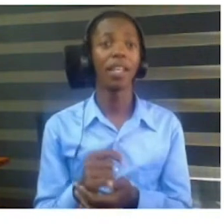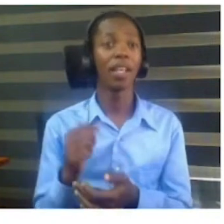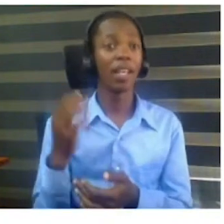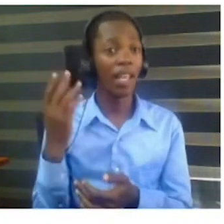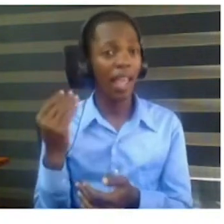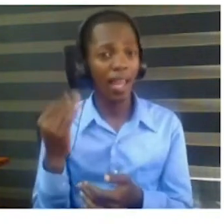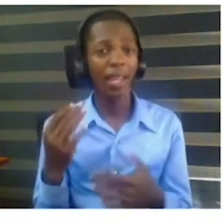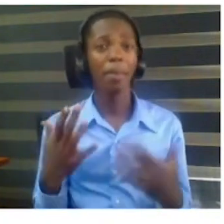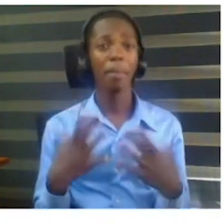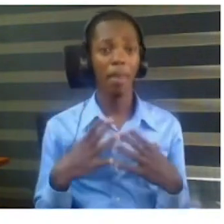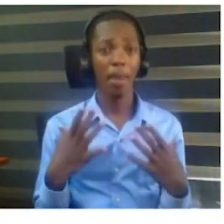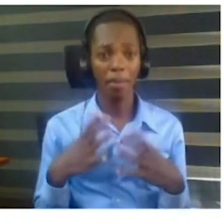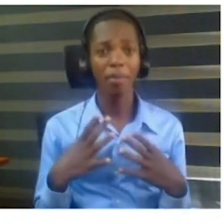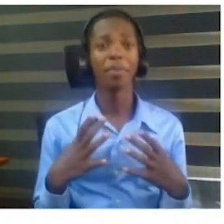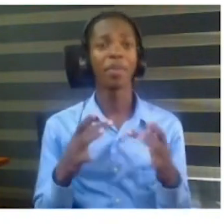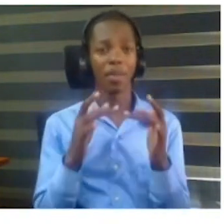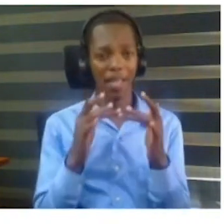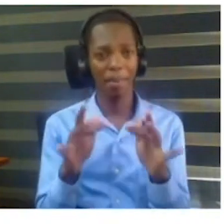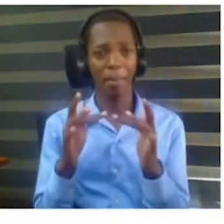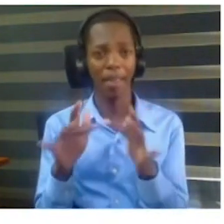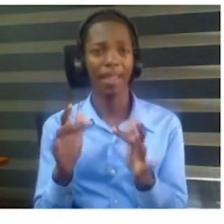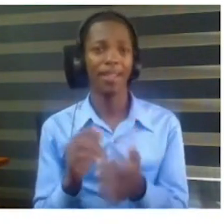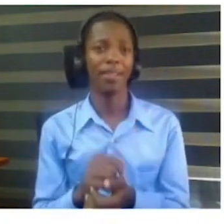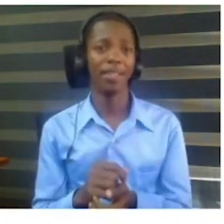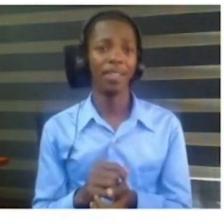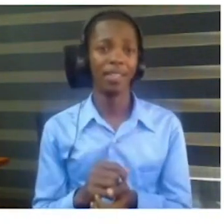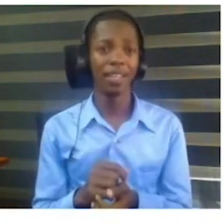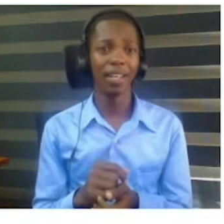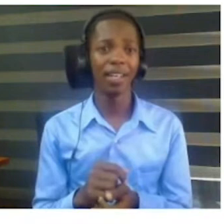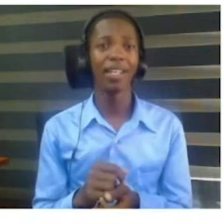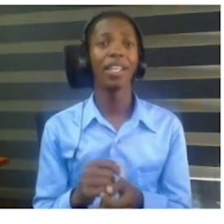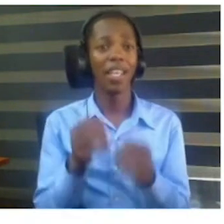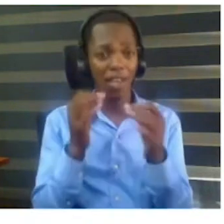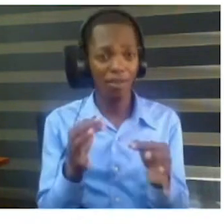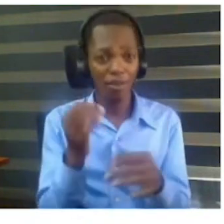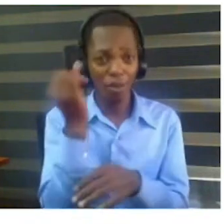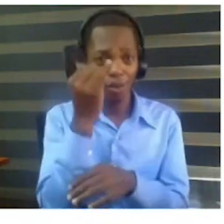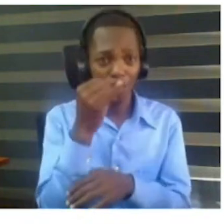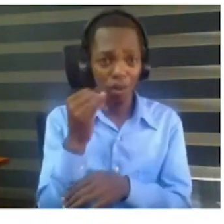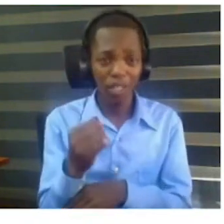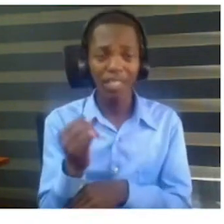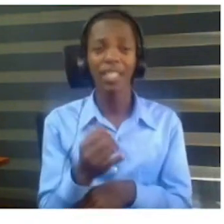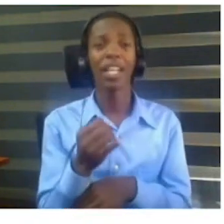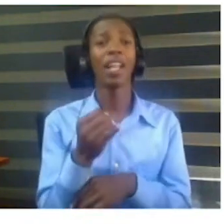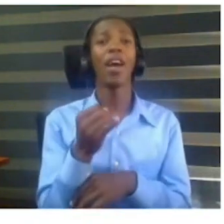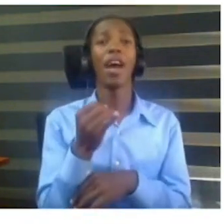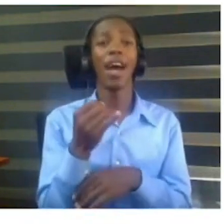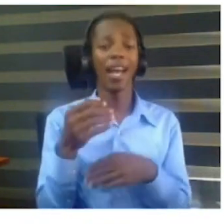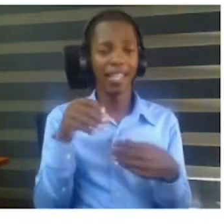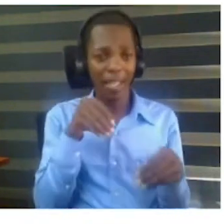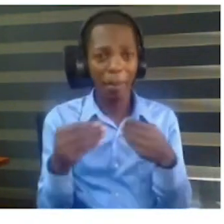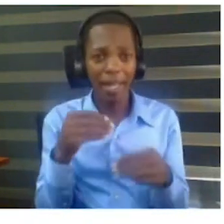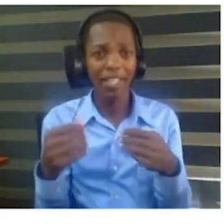email. So if you design for a disability challenge, you could end up building the next big